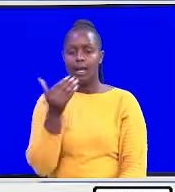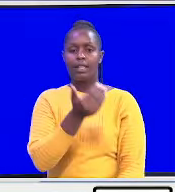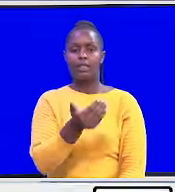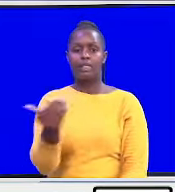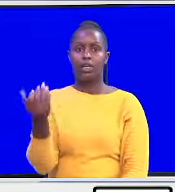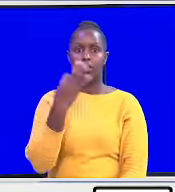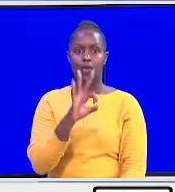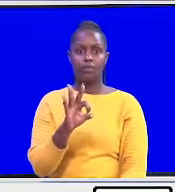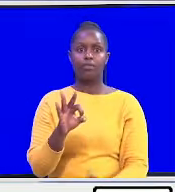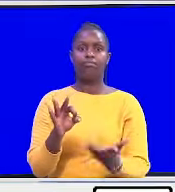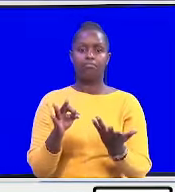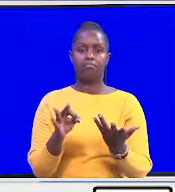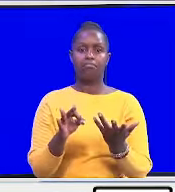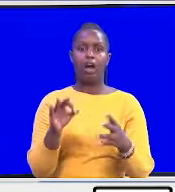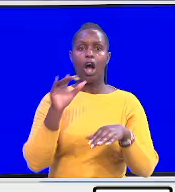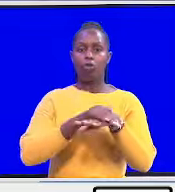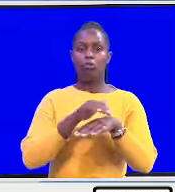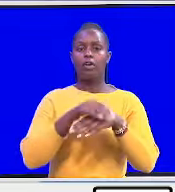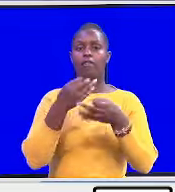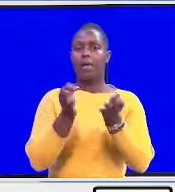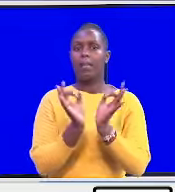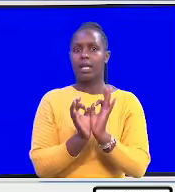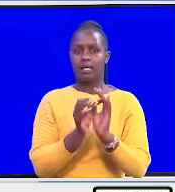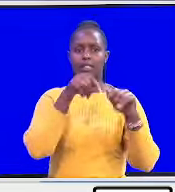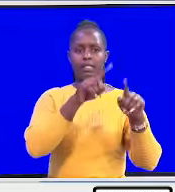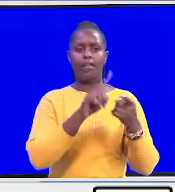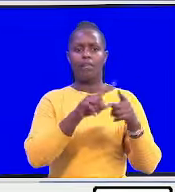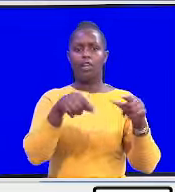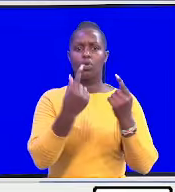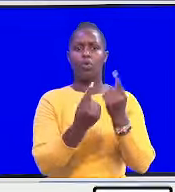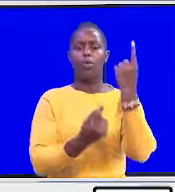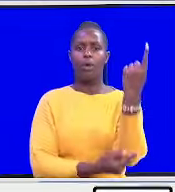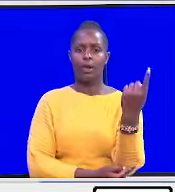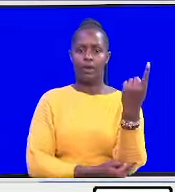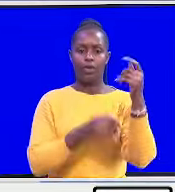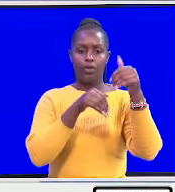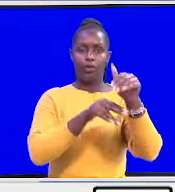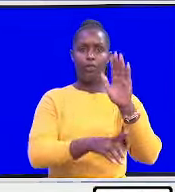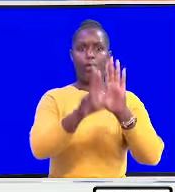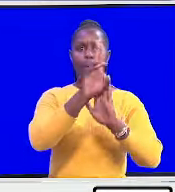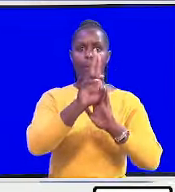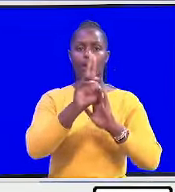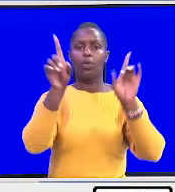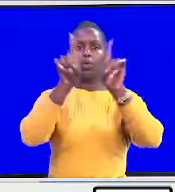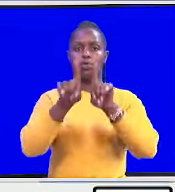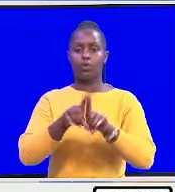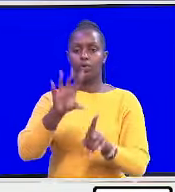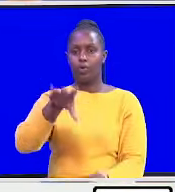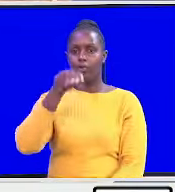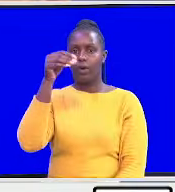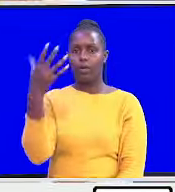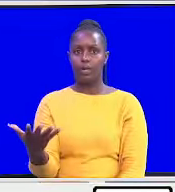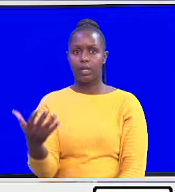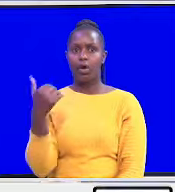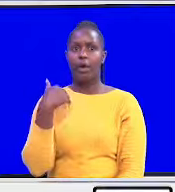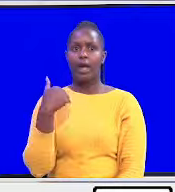a well-to-do family has been put in bad one. When you follow, you also find that